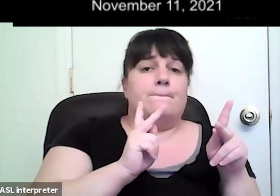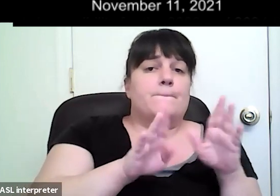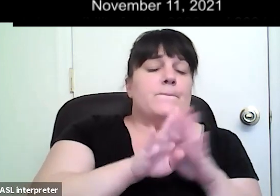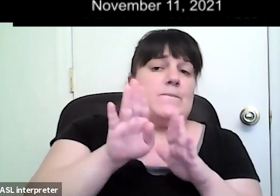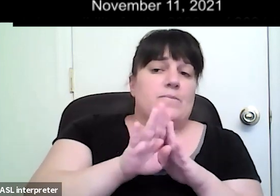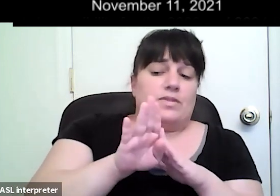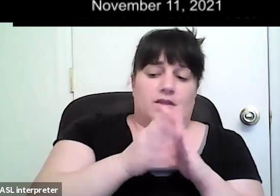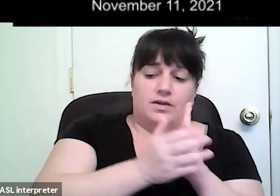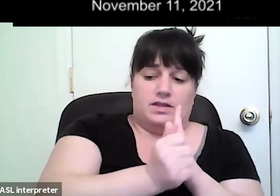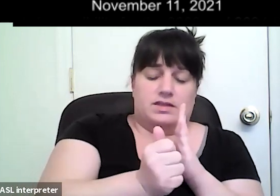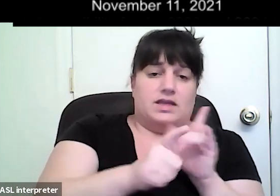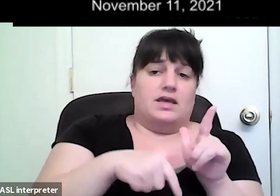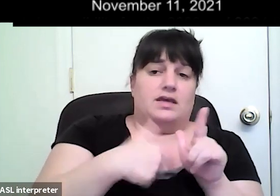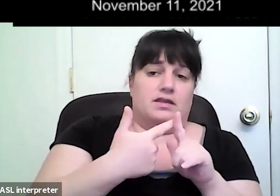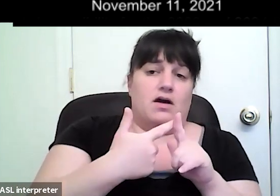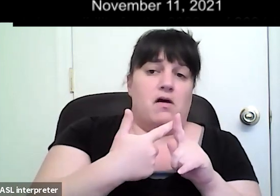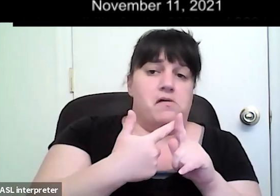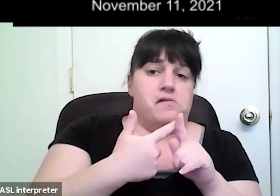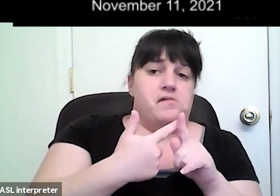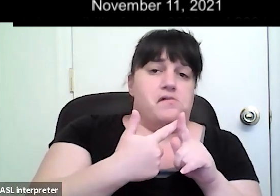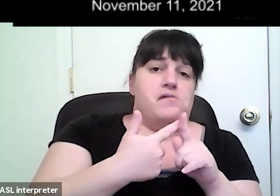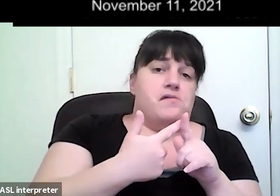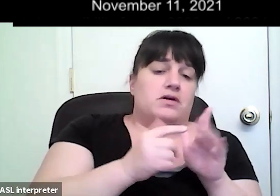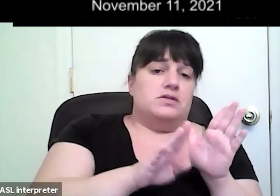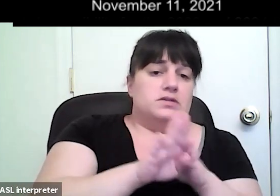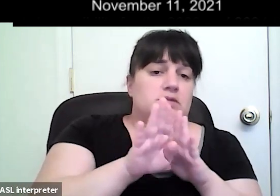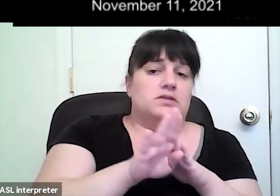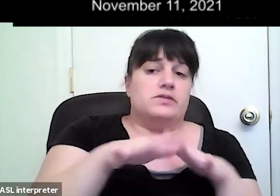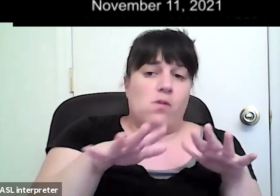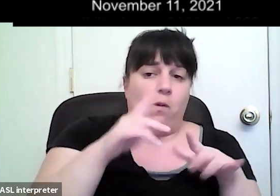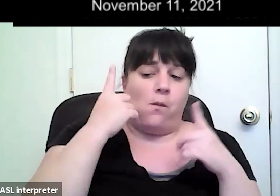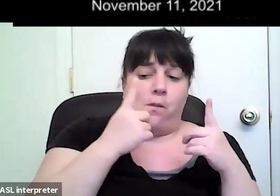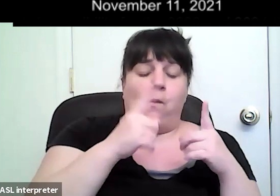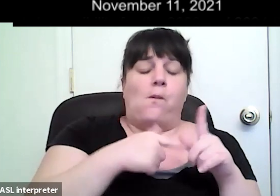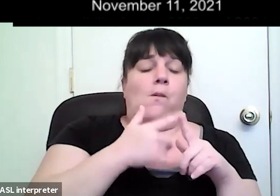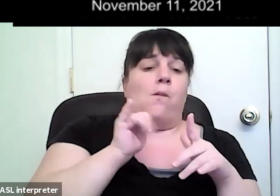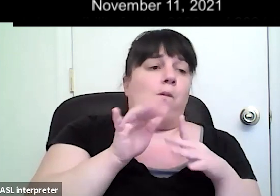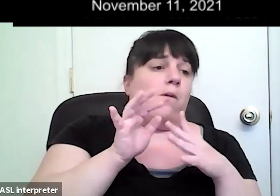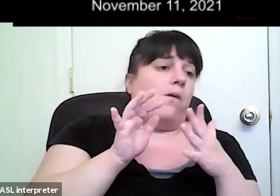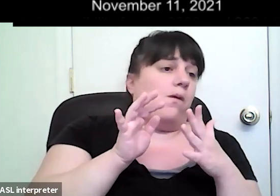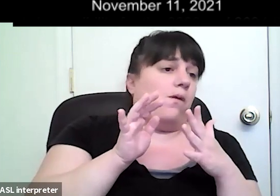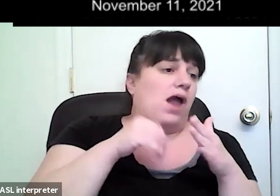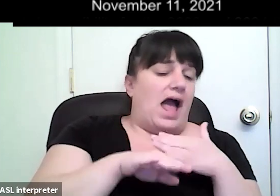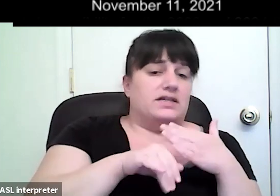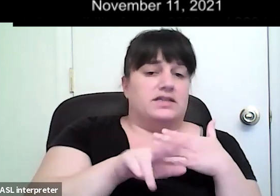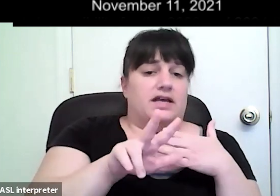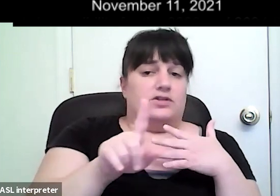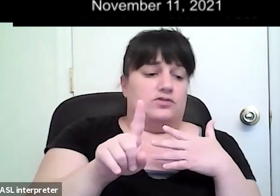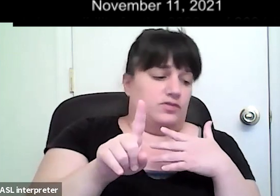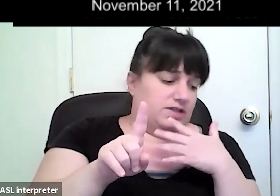develop those skills, and then they develop the spatial thinking, and then that would lead, and then access the